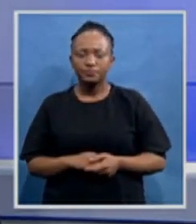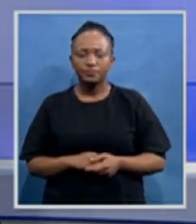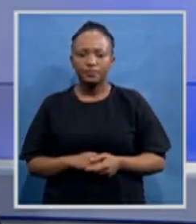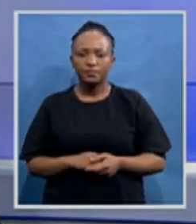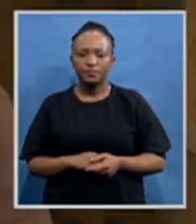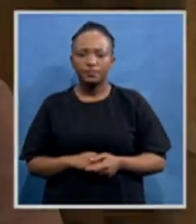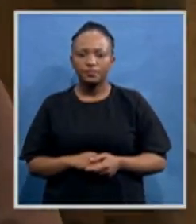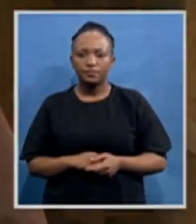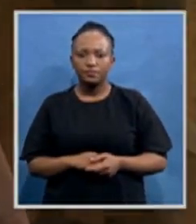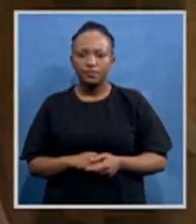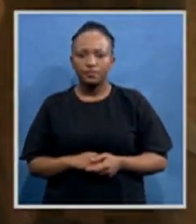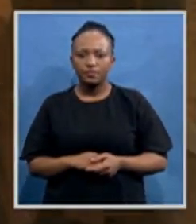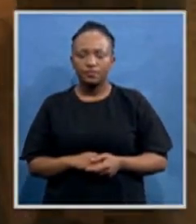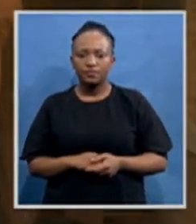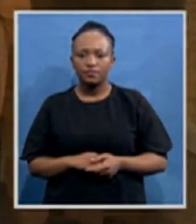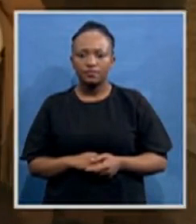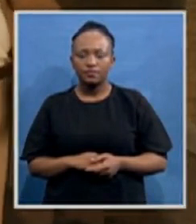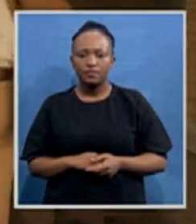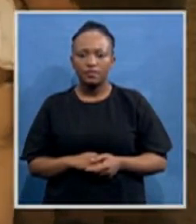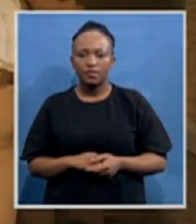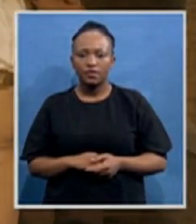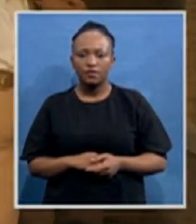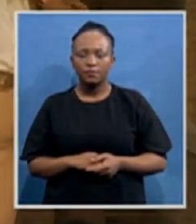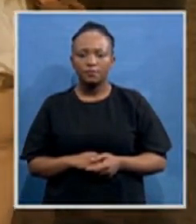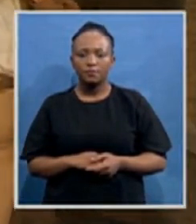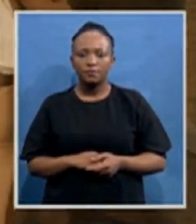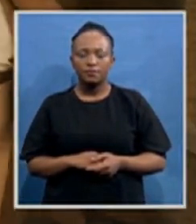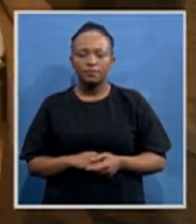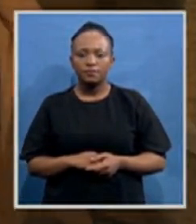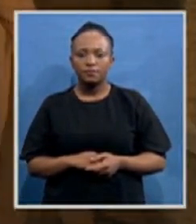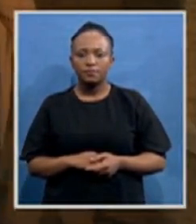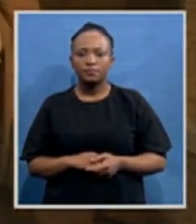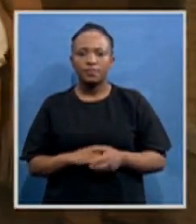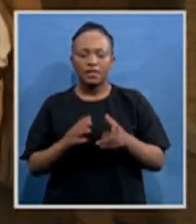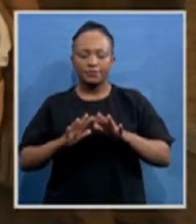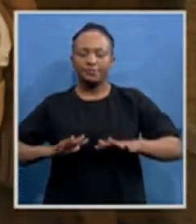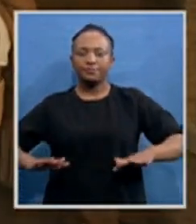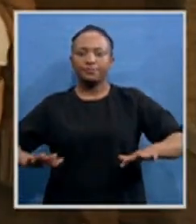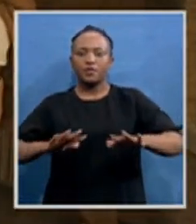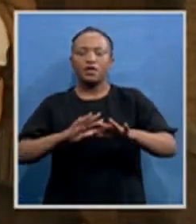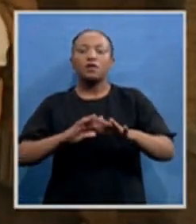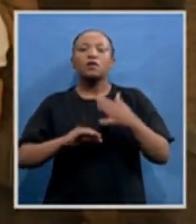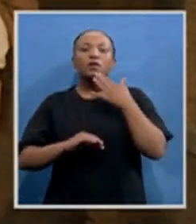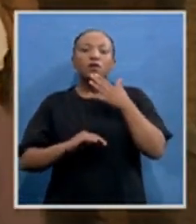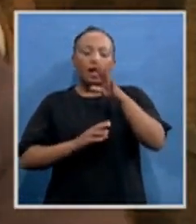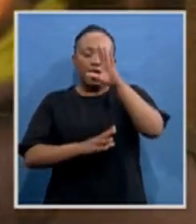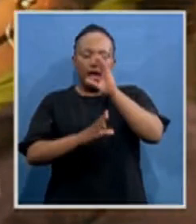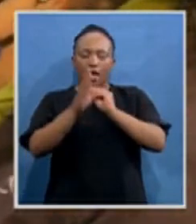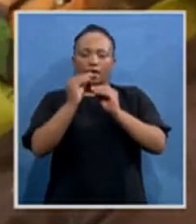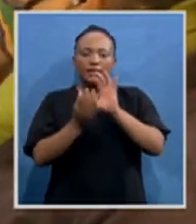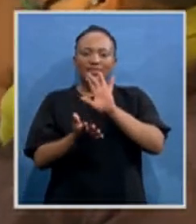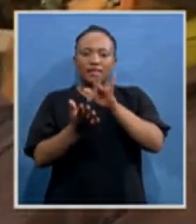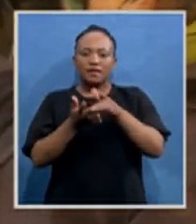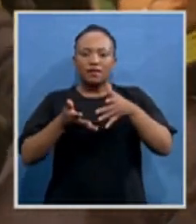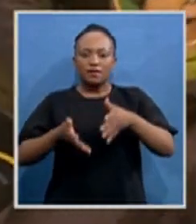Well, we're standing at the Kuyasa Combined Learning Center here in Oudtshoorn, where the Minister will shortly unveil. Let me just step out a shot so